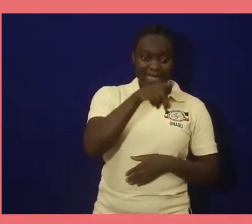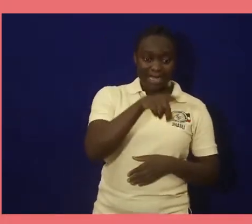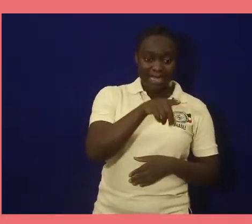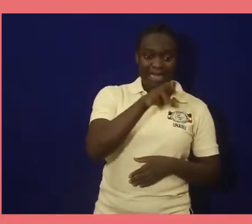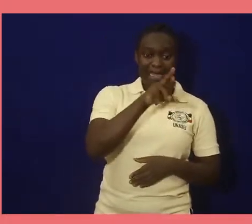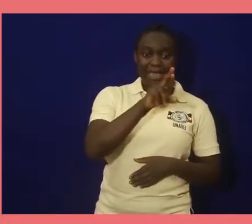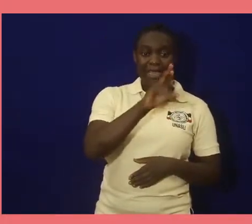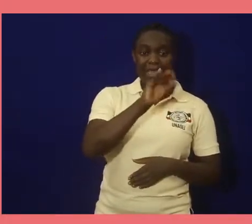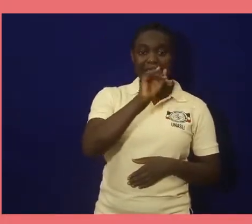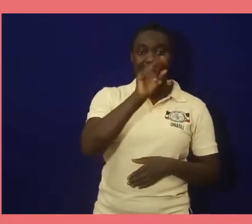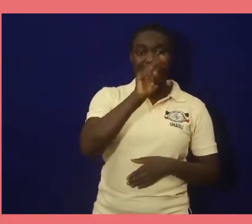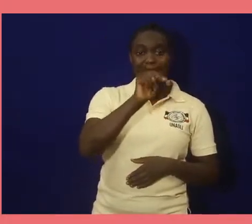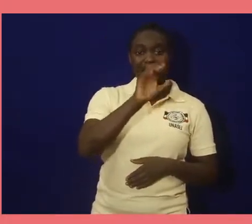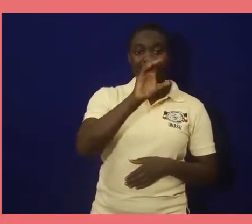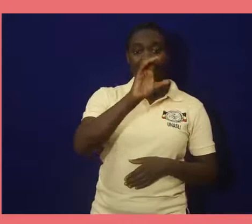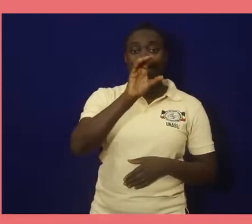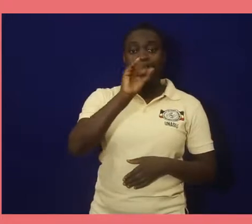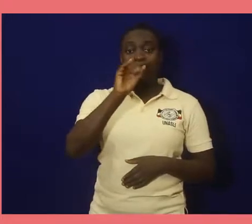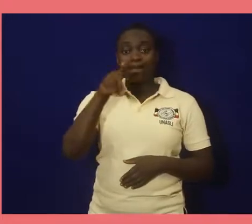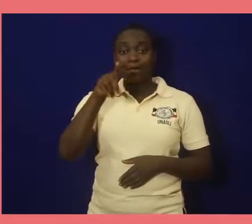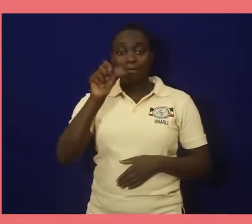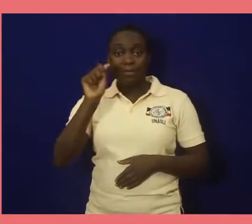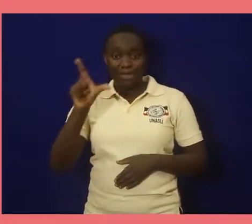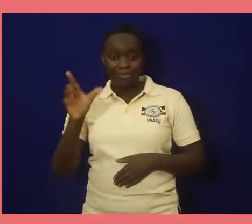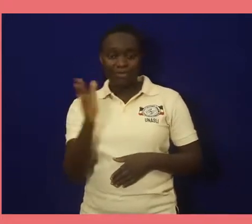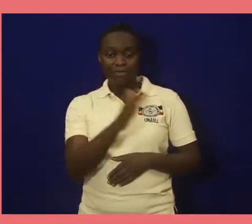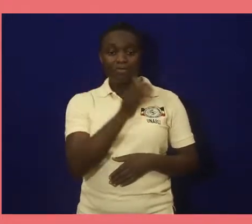principal focus, F.